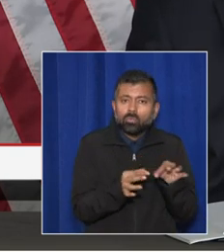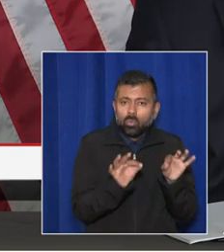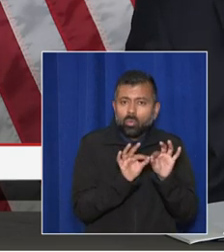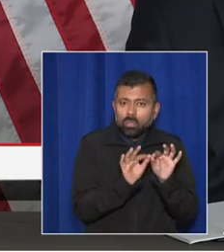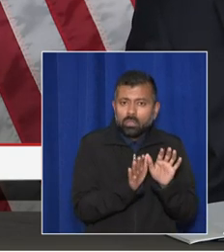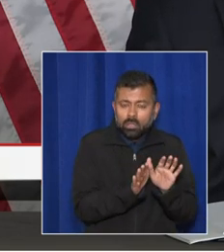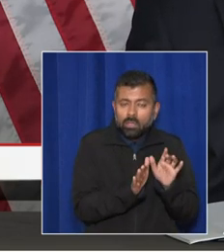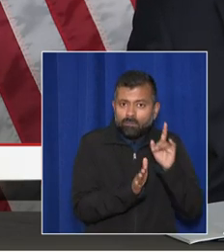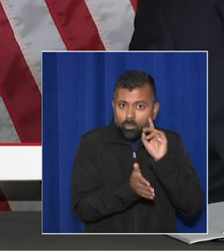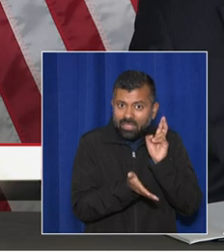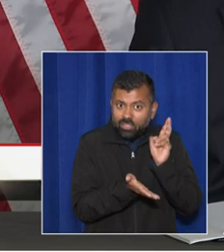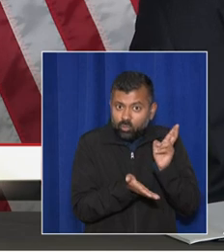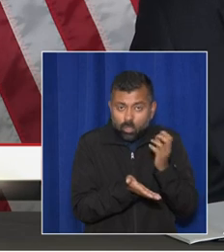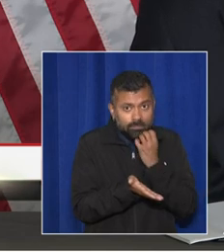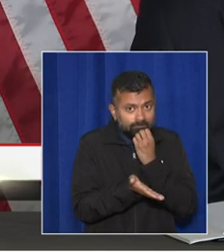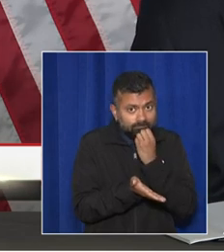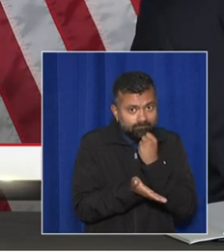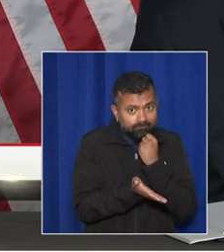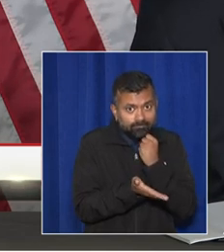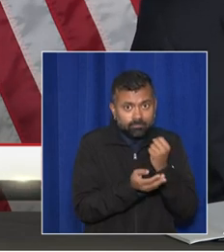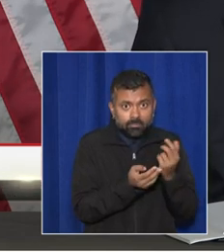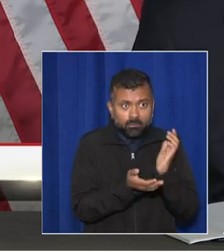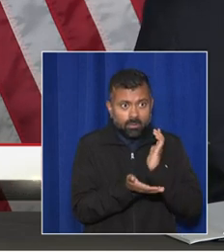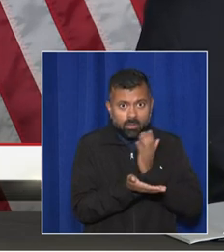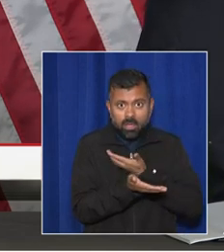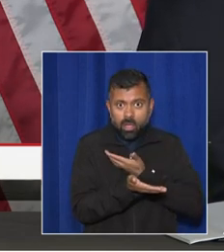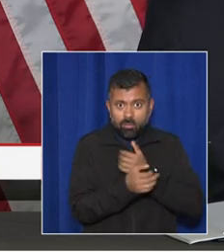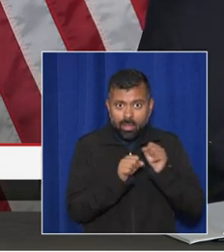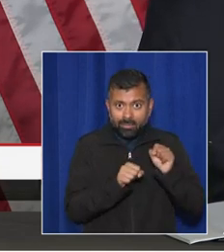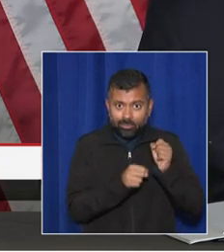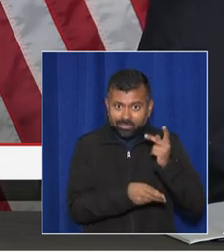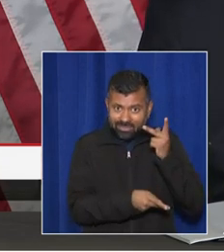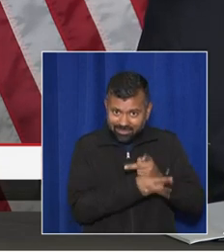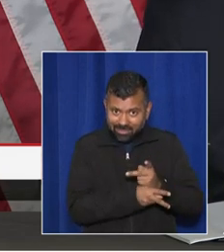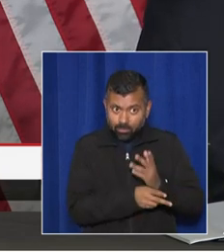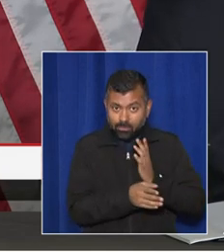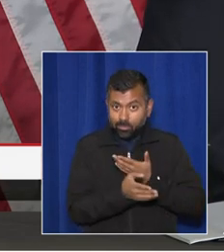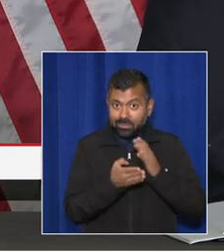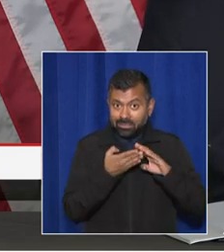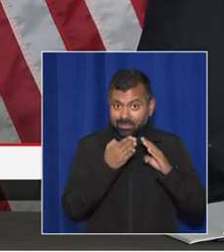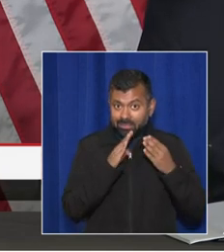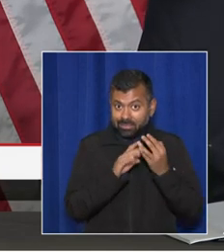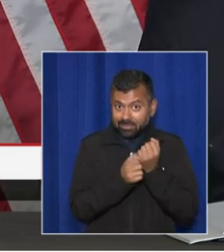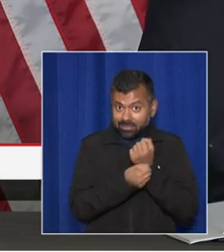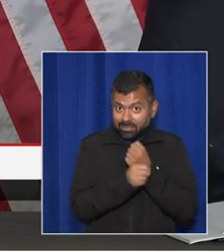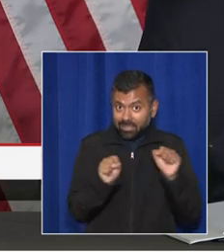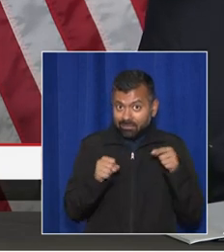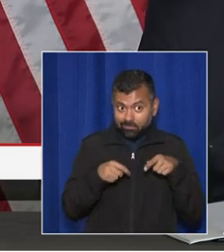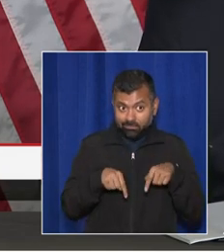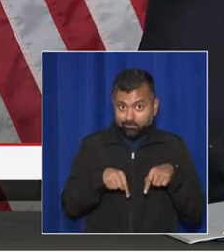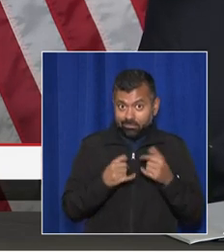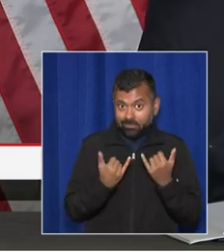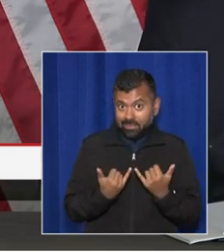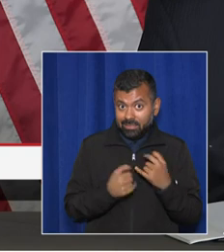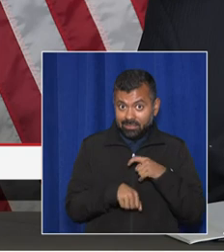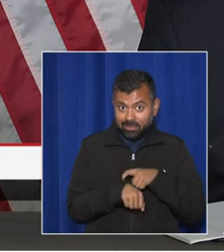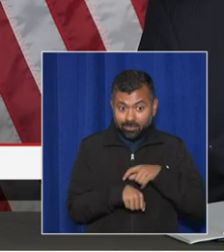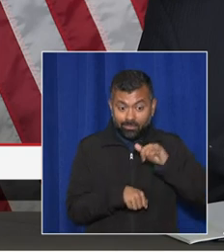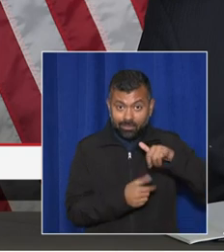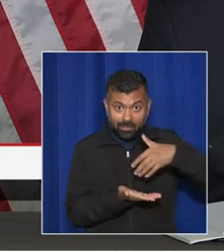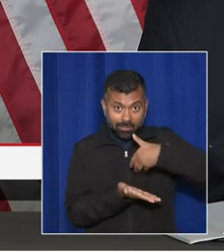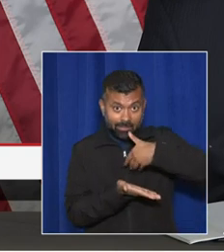especially in our ability to keep our city safe during that time. That mural played a very important